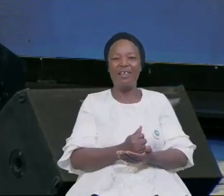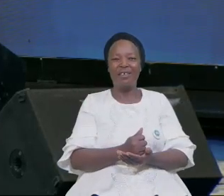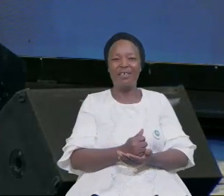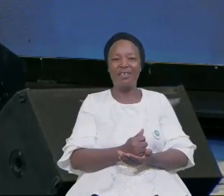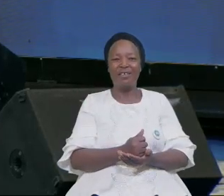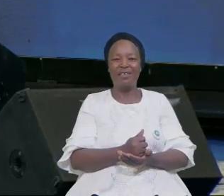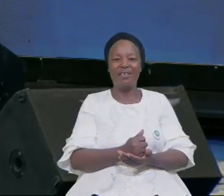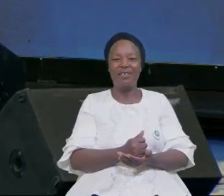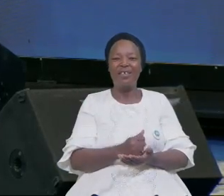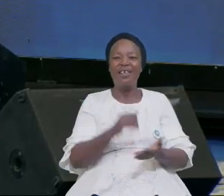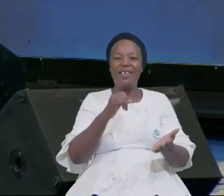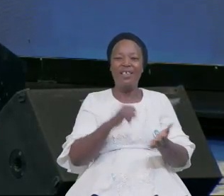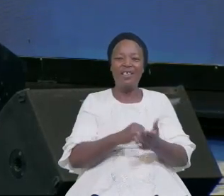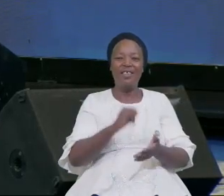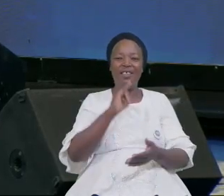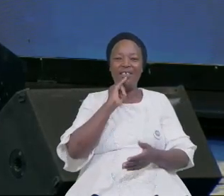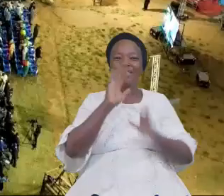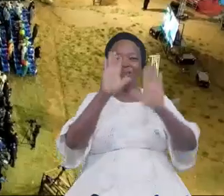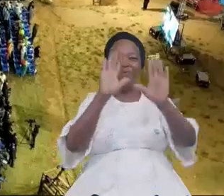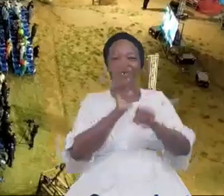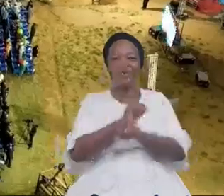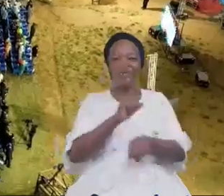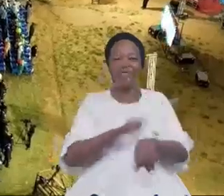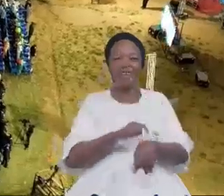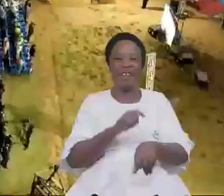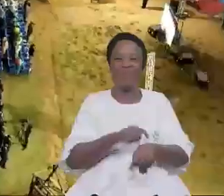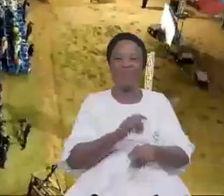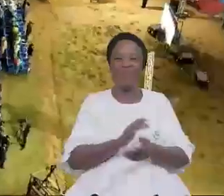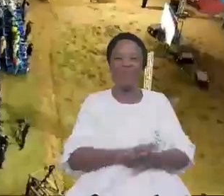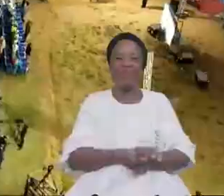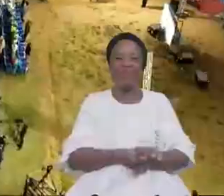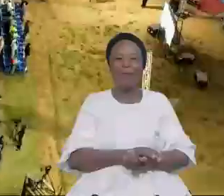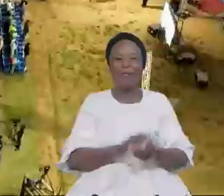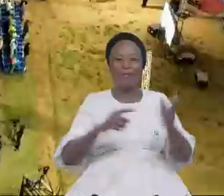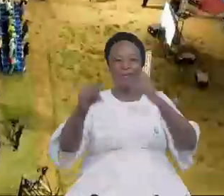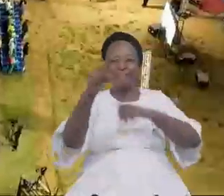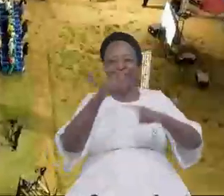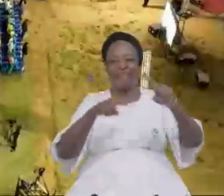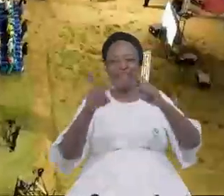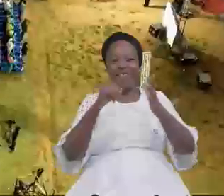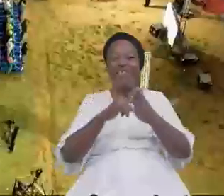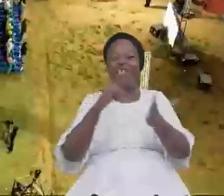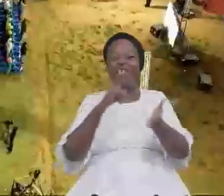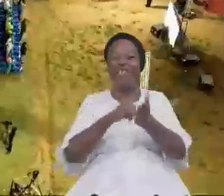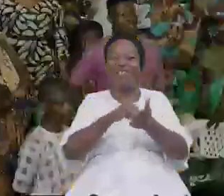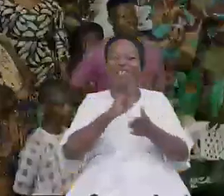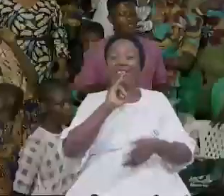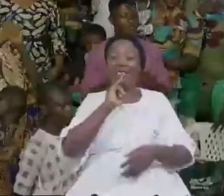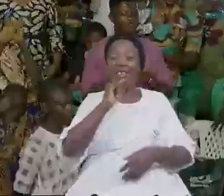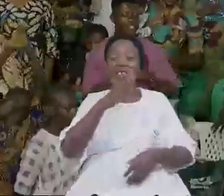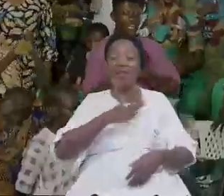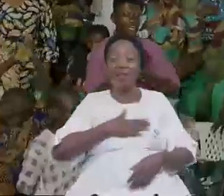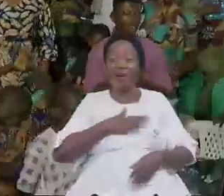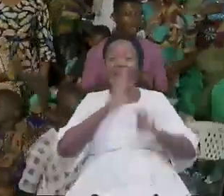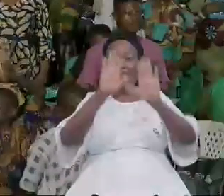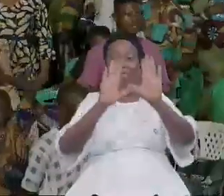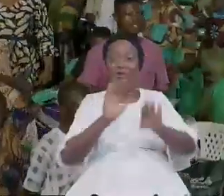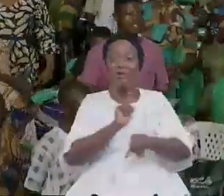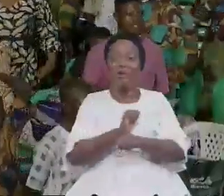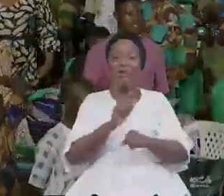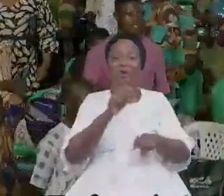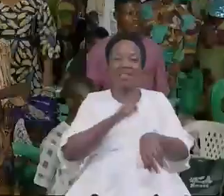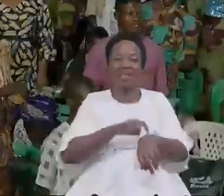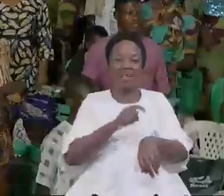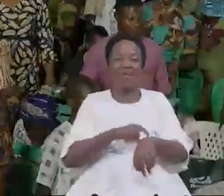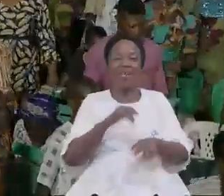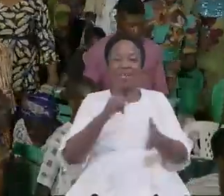It is miracle time. Say that. It's my miracle time. It will come to